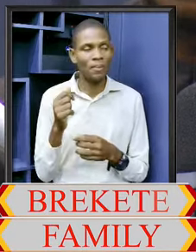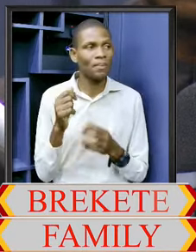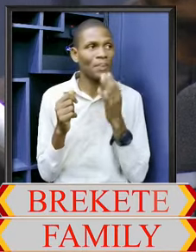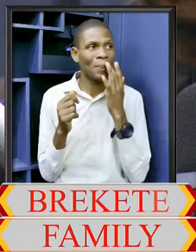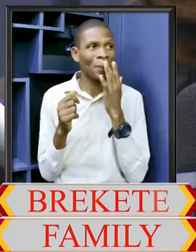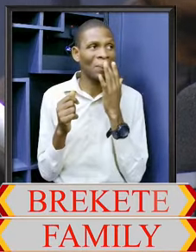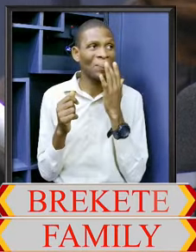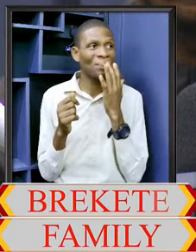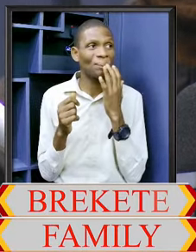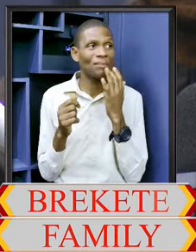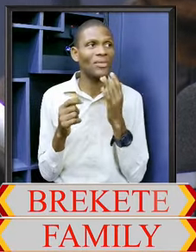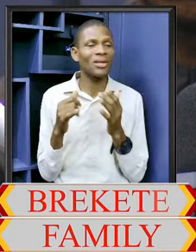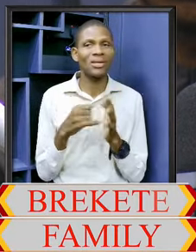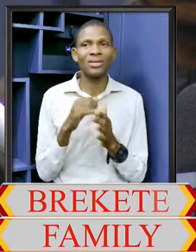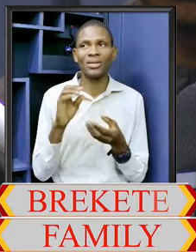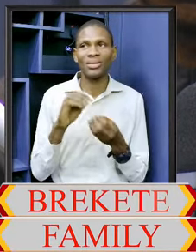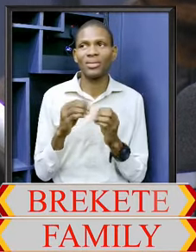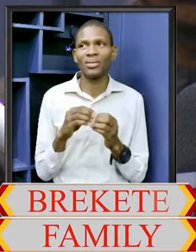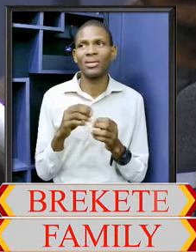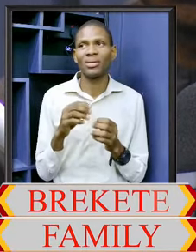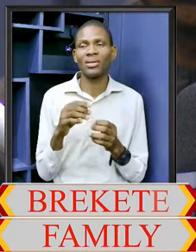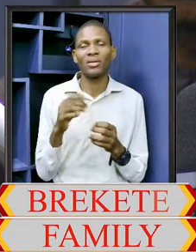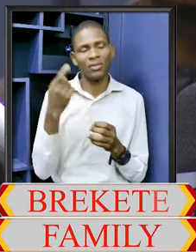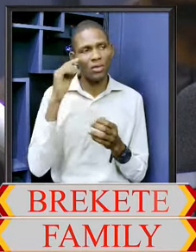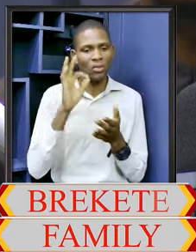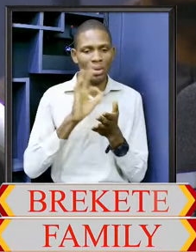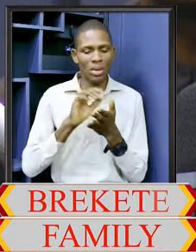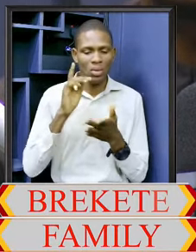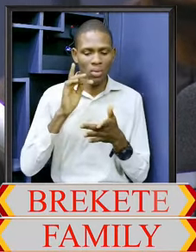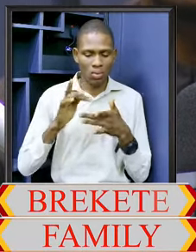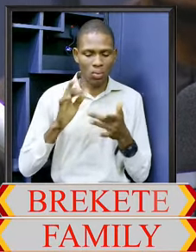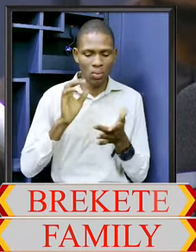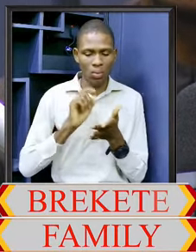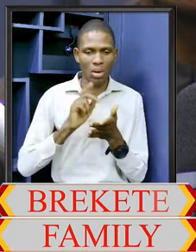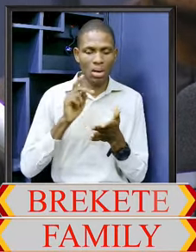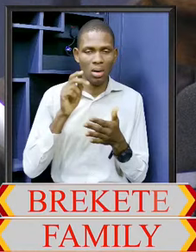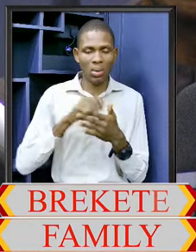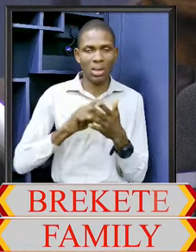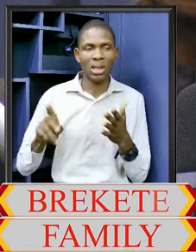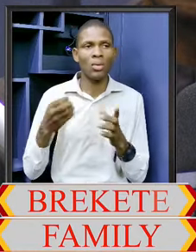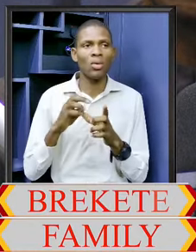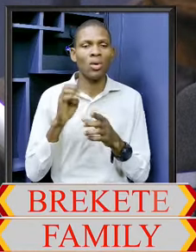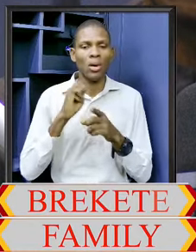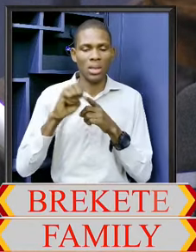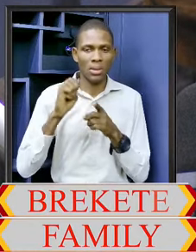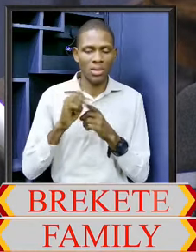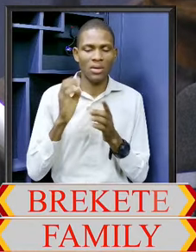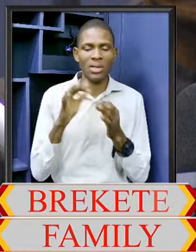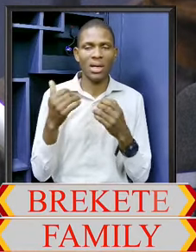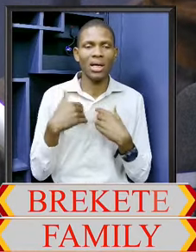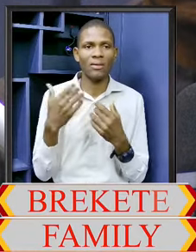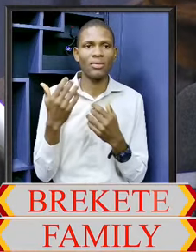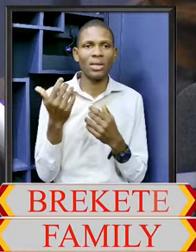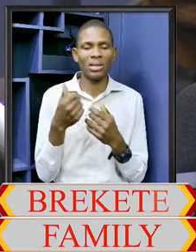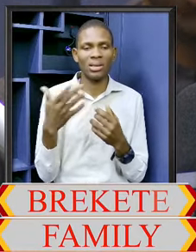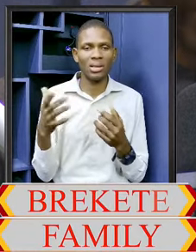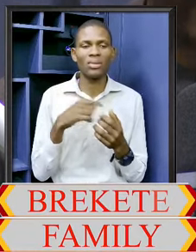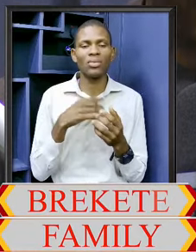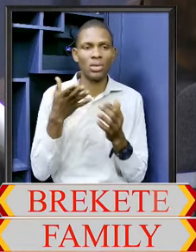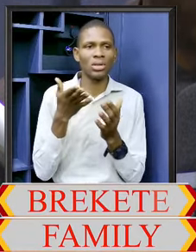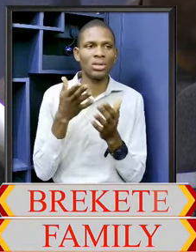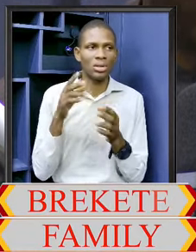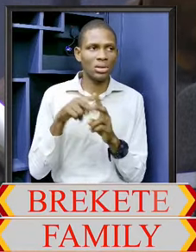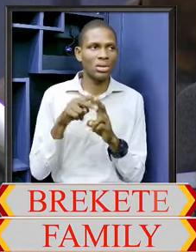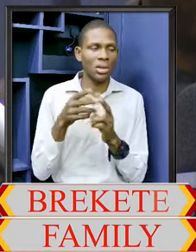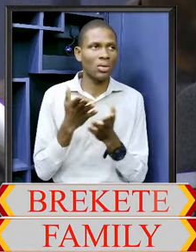people... Na number you won't give. You na don't. Number for WhatsApp and email. If people get something, may they send them. We will help check them, correct them.